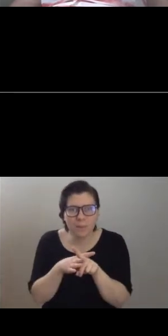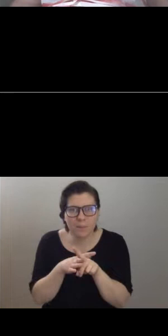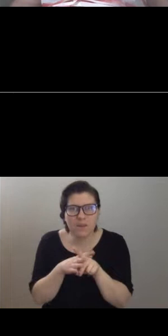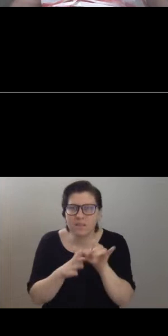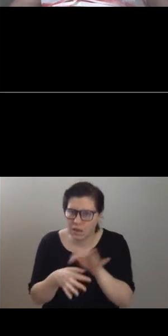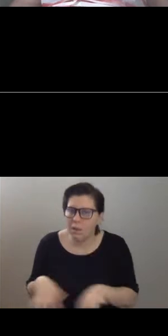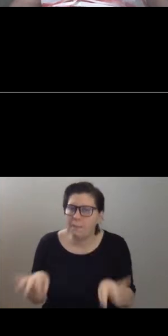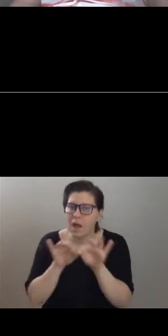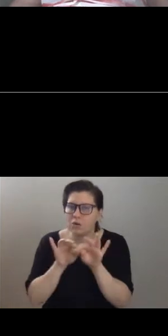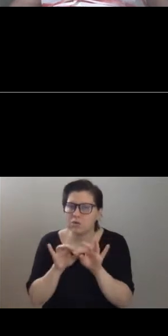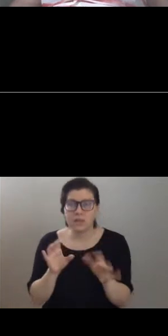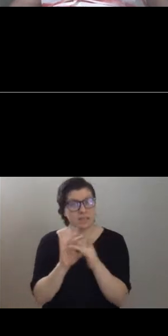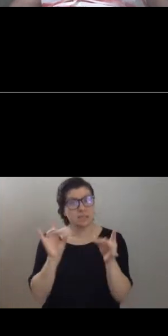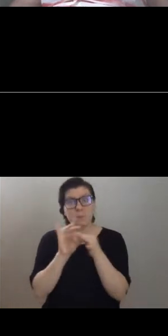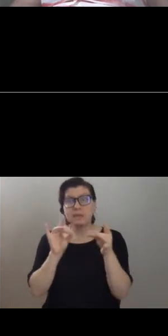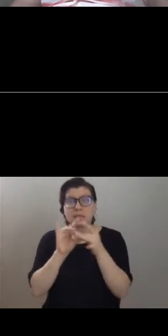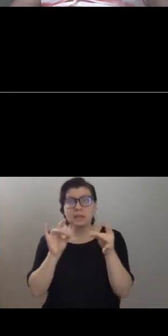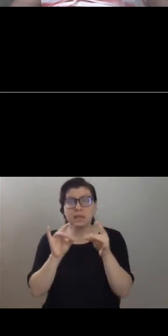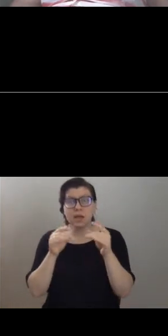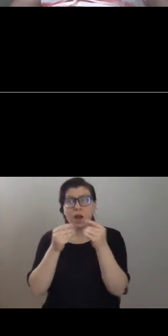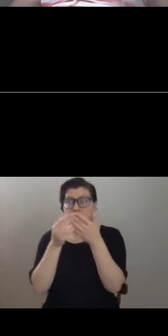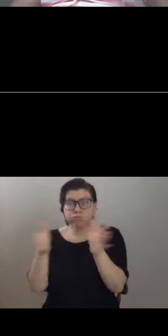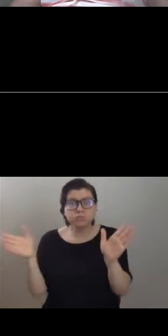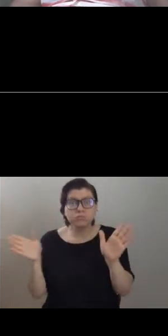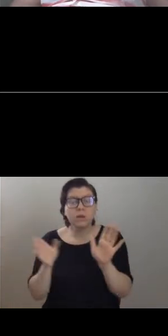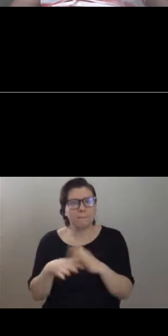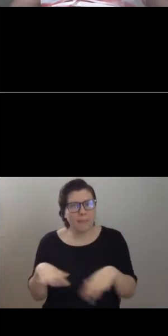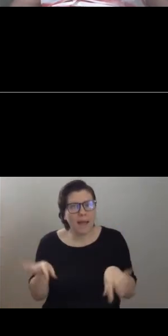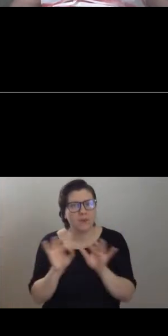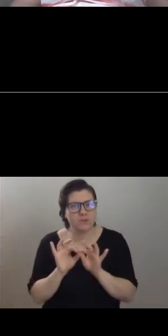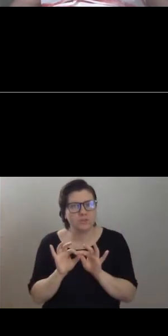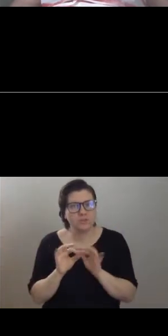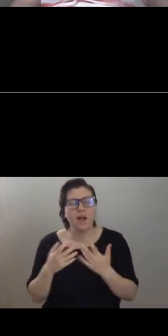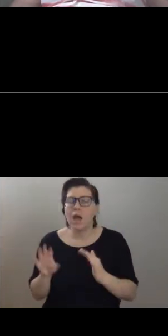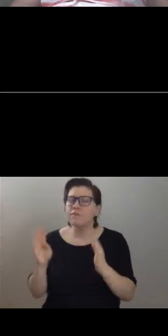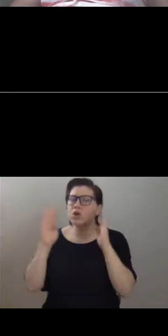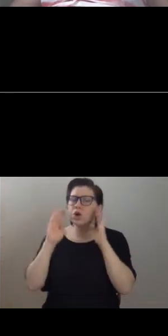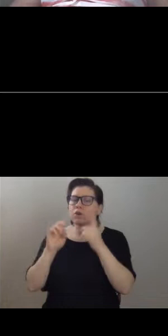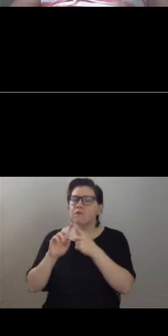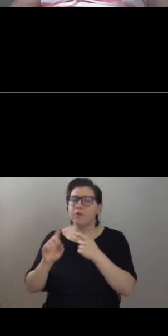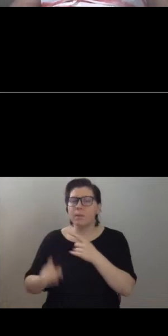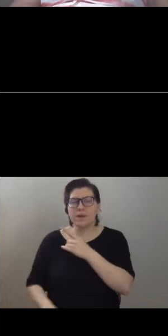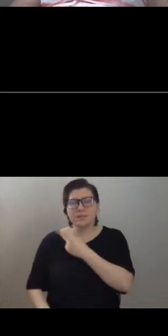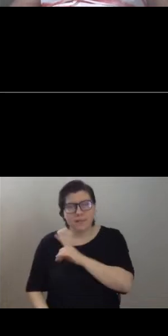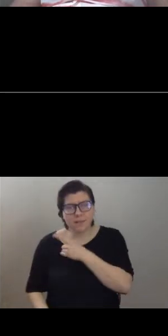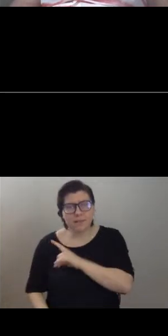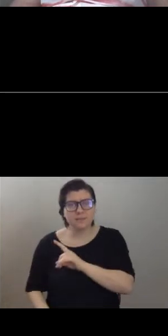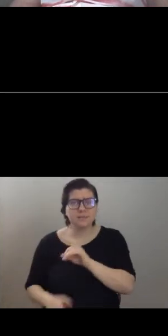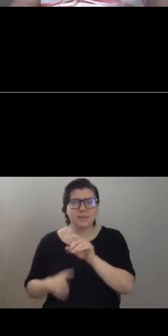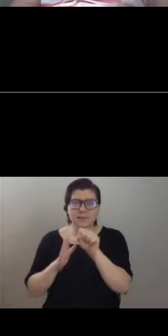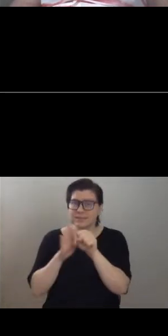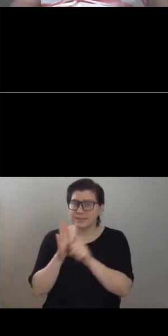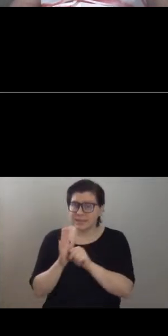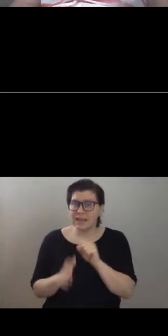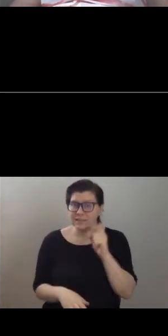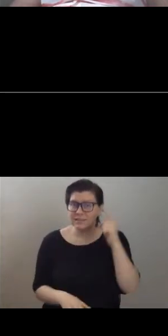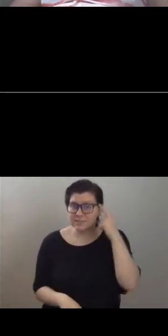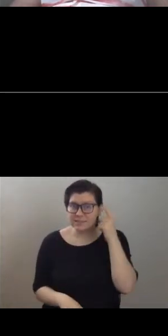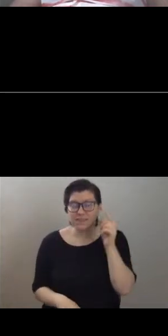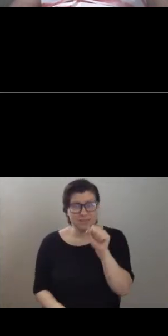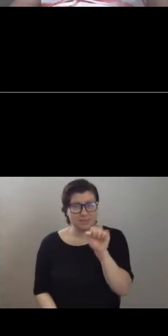up matters. I have heard from delegates and state senators that we have